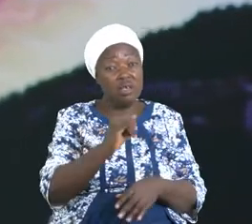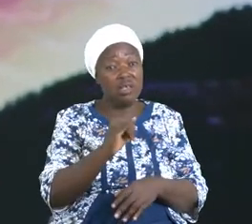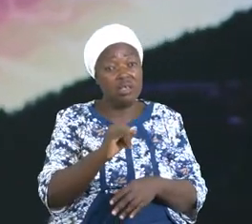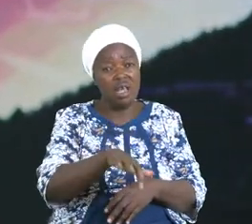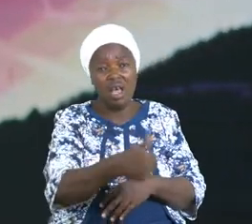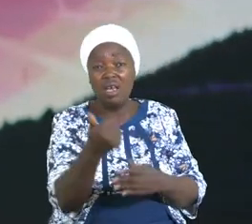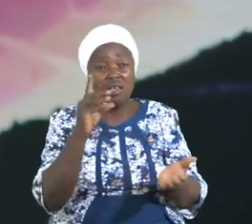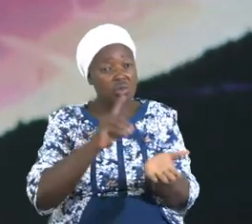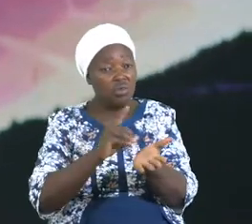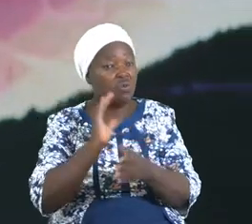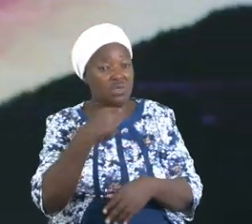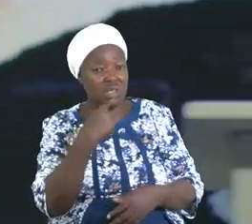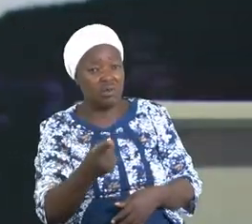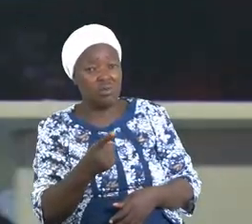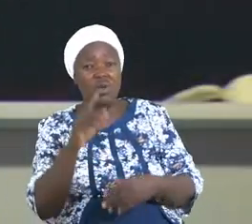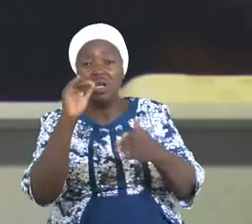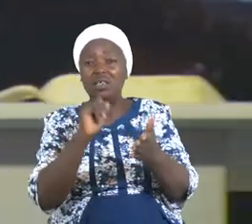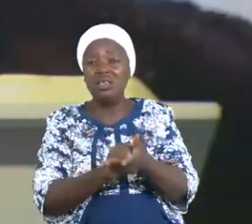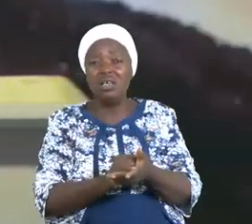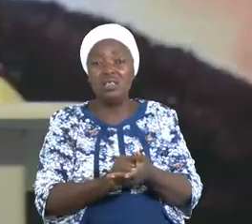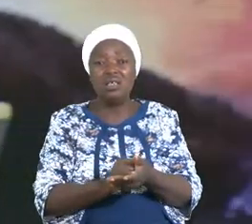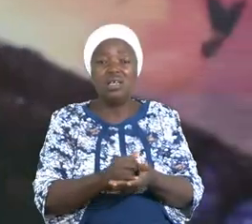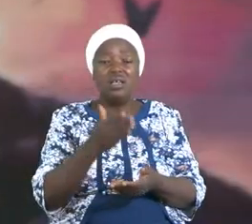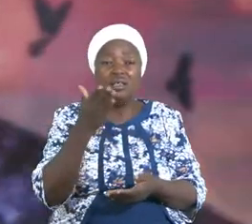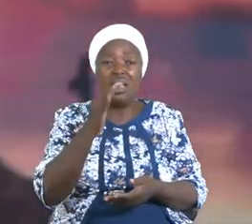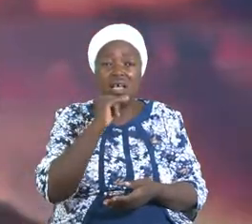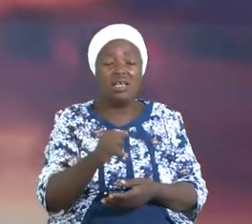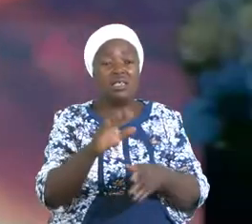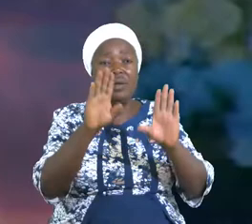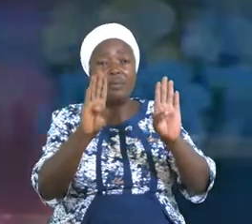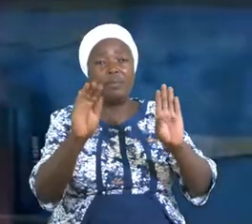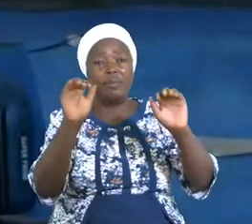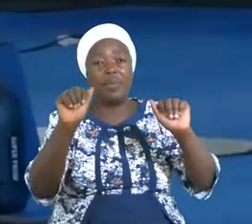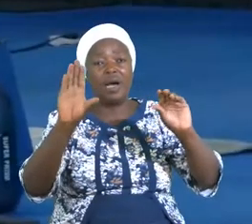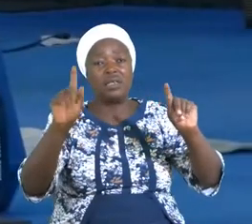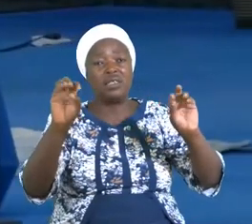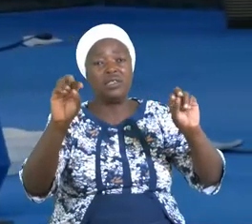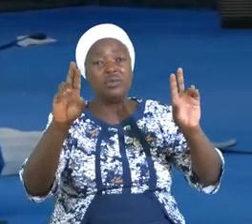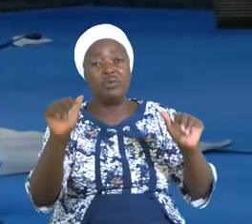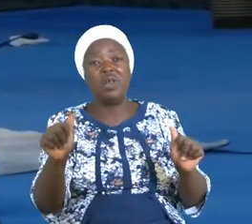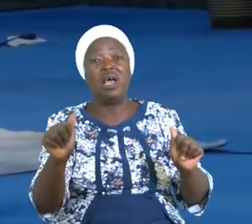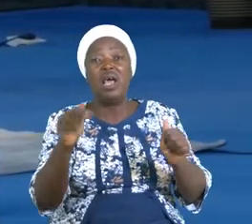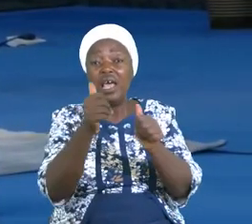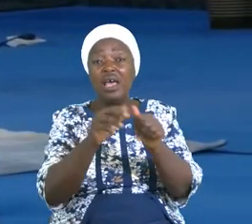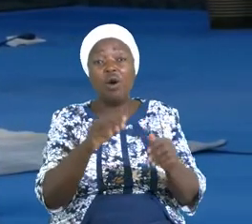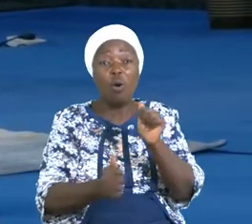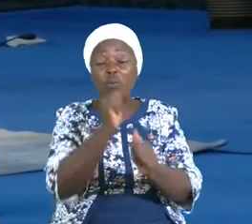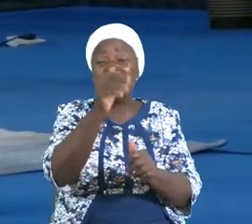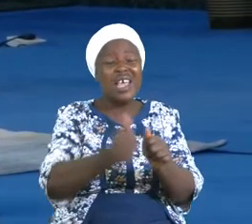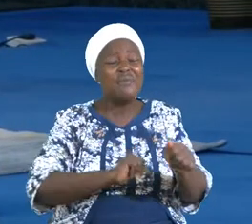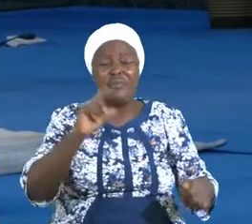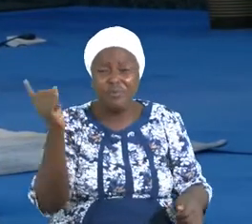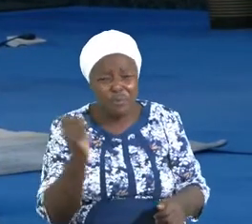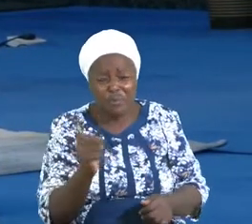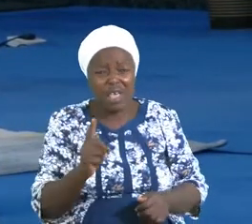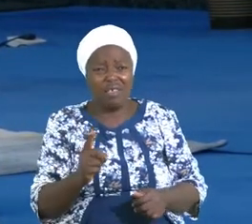you that there's bacteria almost anywhere, everywhere.